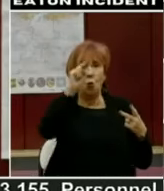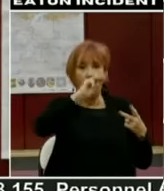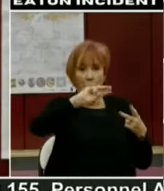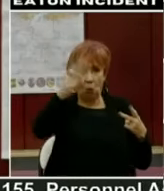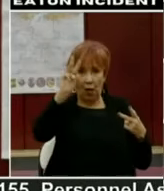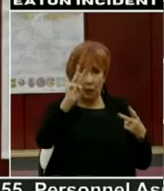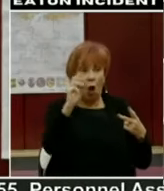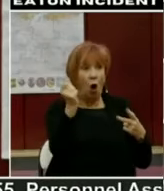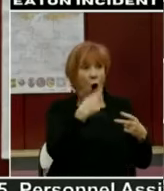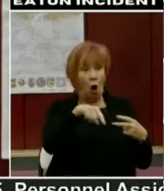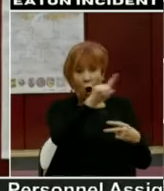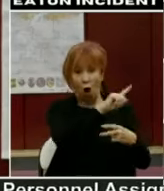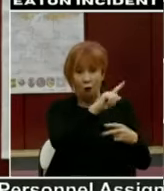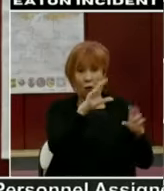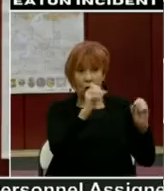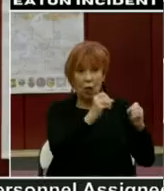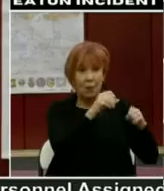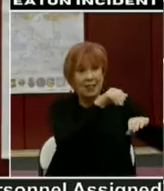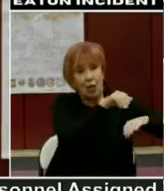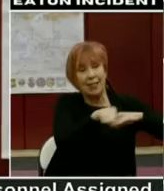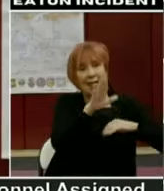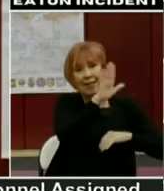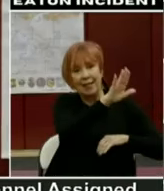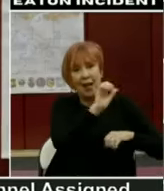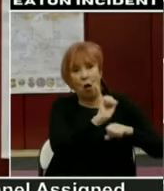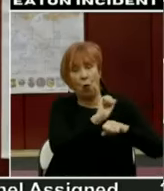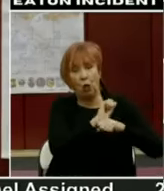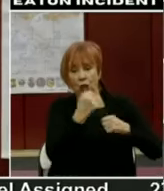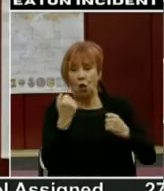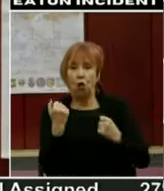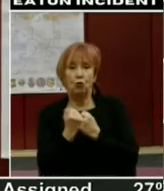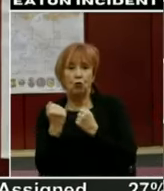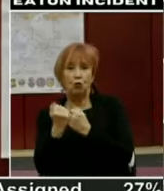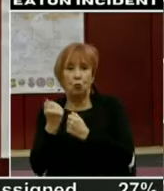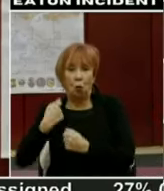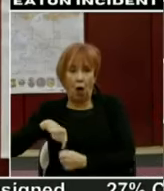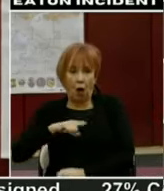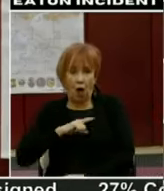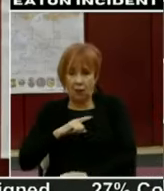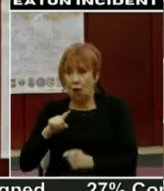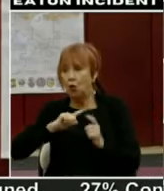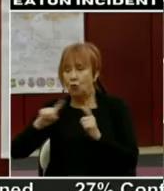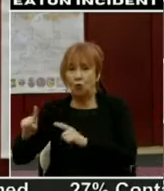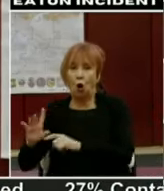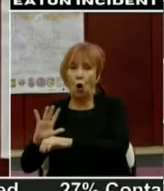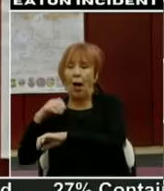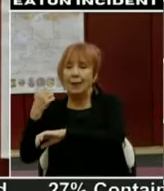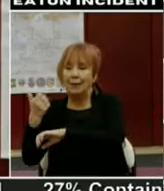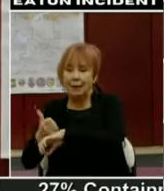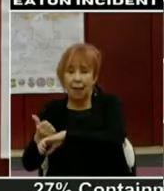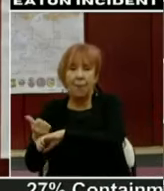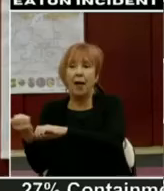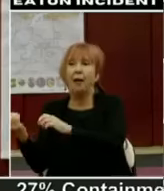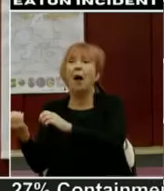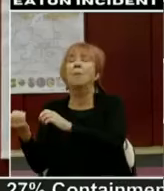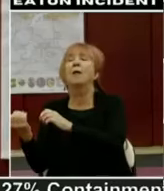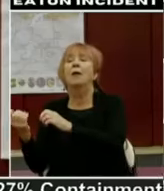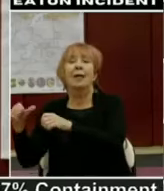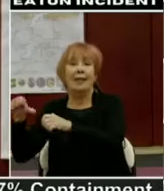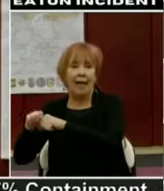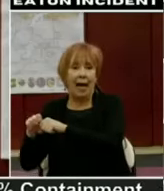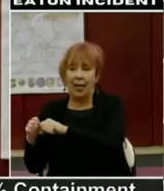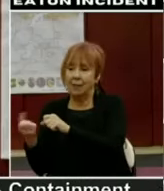They're all coming in to help supplement our workforce that goes in and restores service. So you should start seeing a